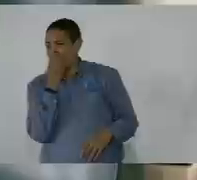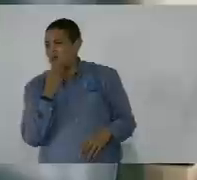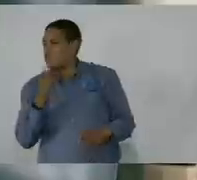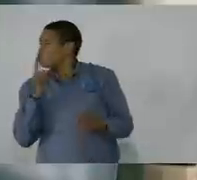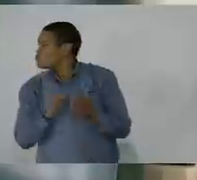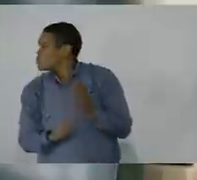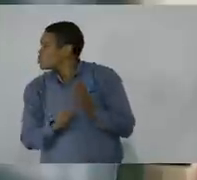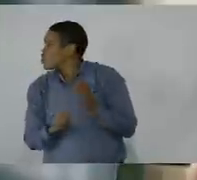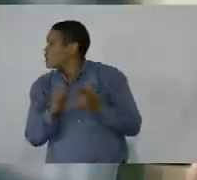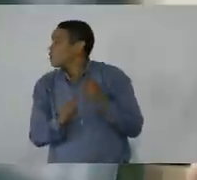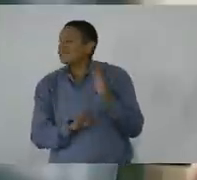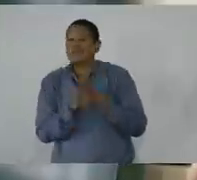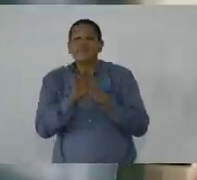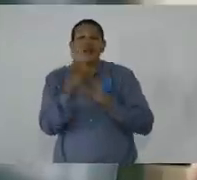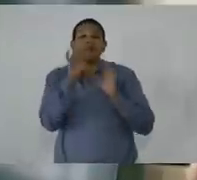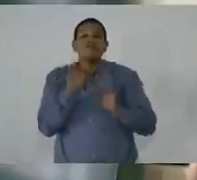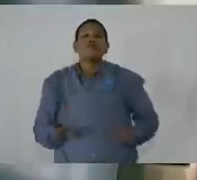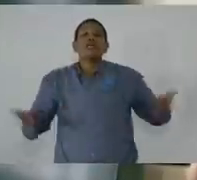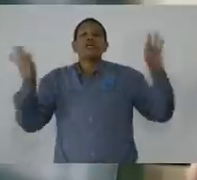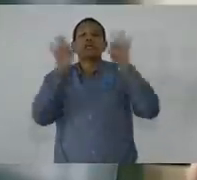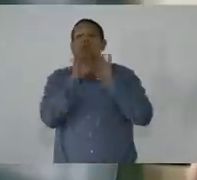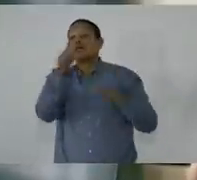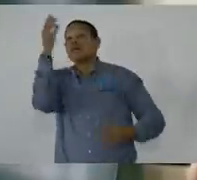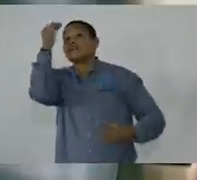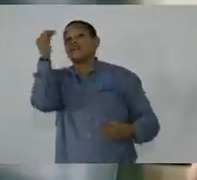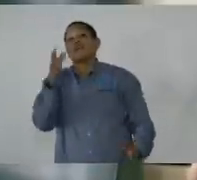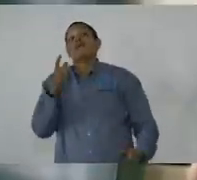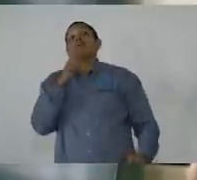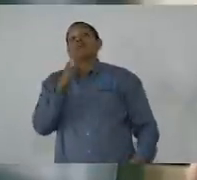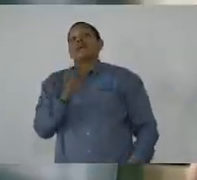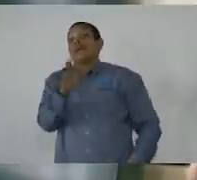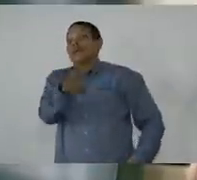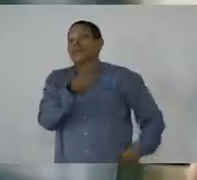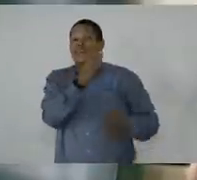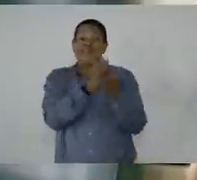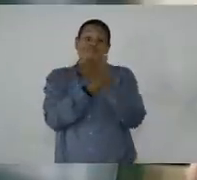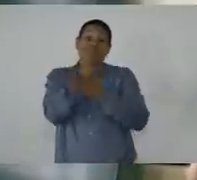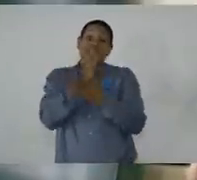research and development, critical. And let me say that the Bodles Phase 1